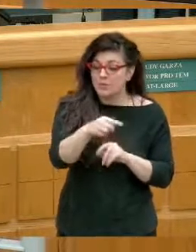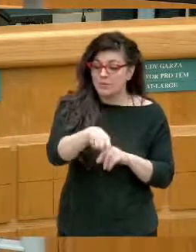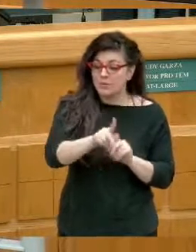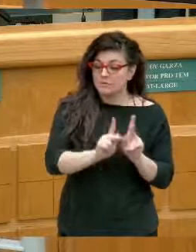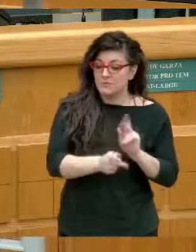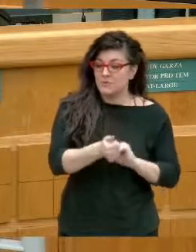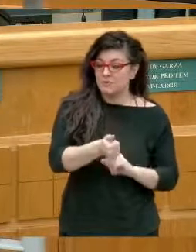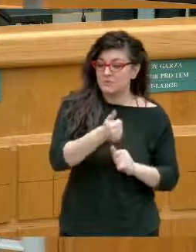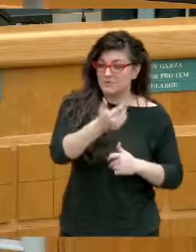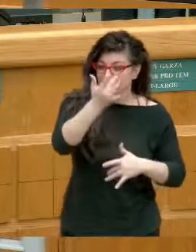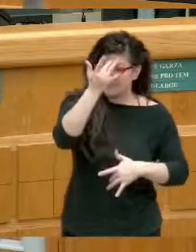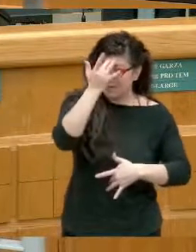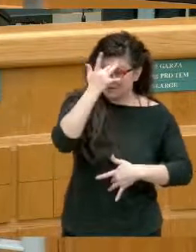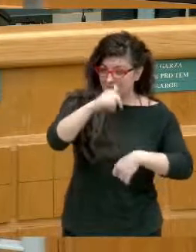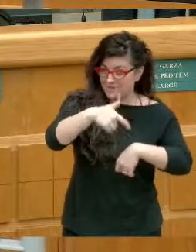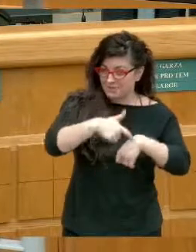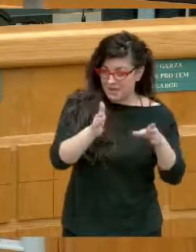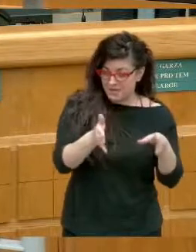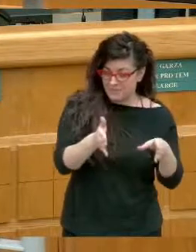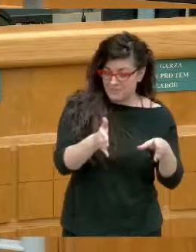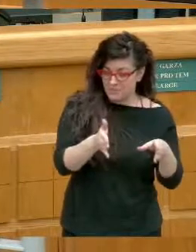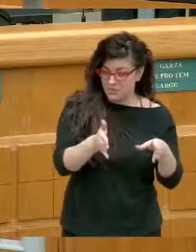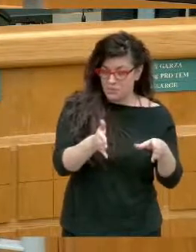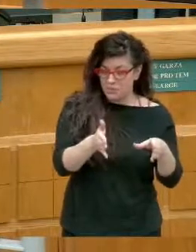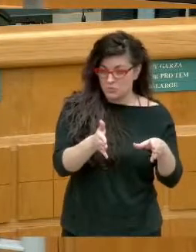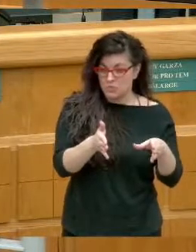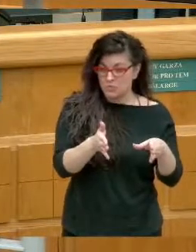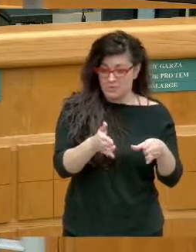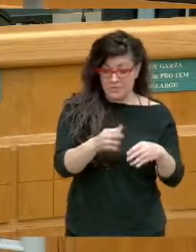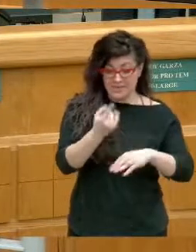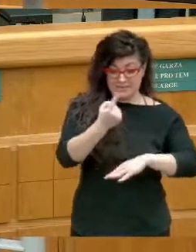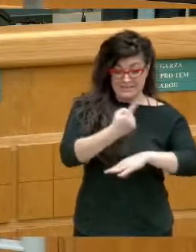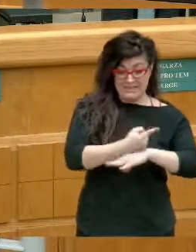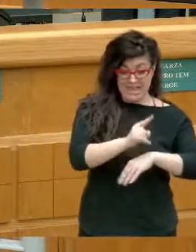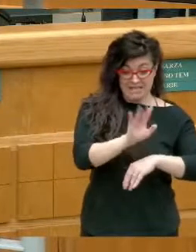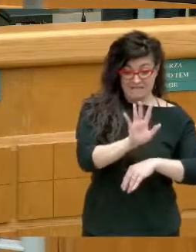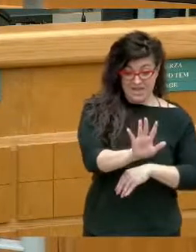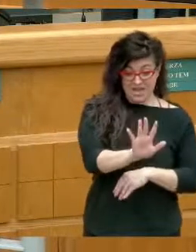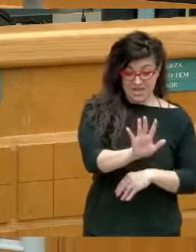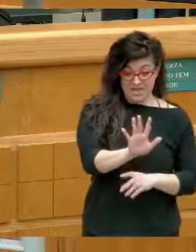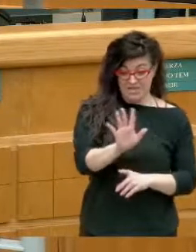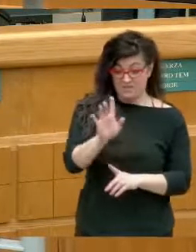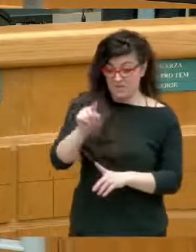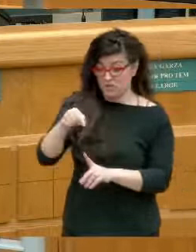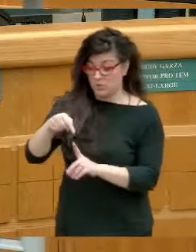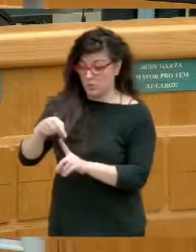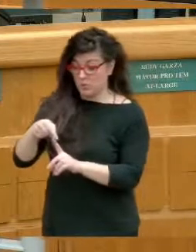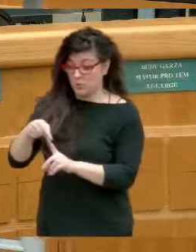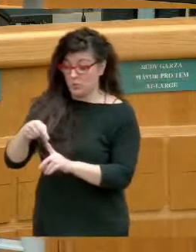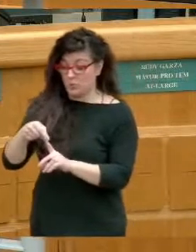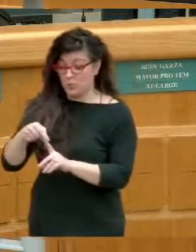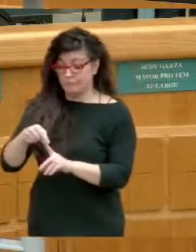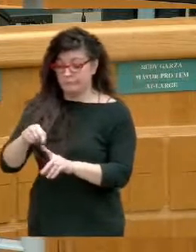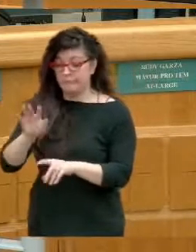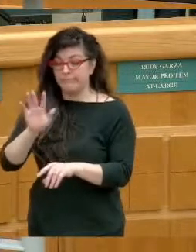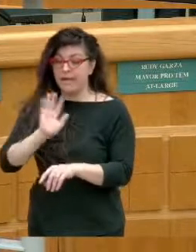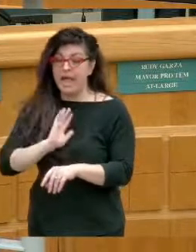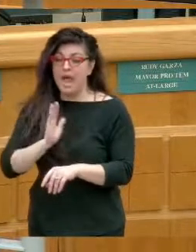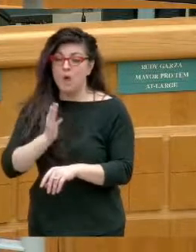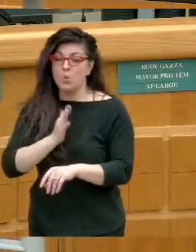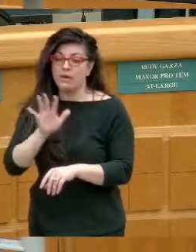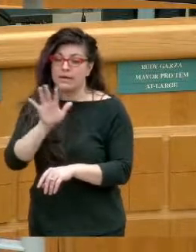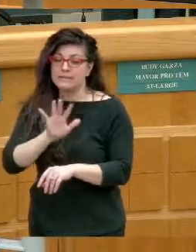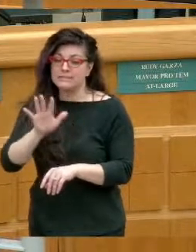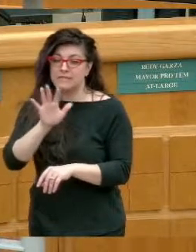only be a small window of time from day 5 to our estimated generation time in the